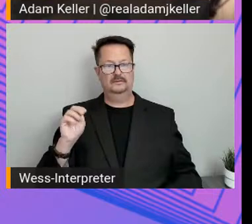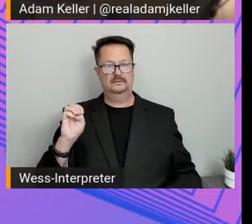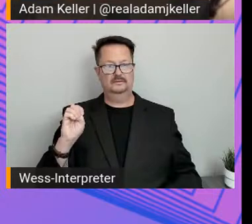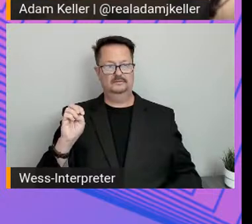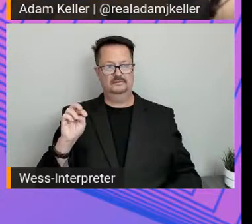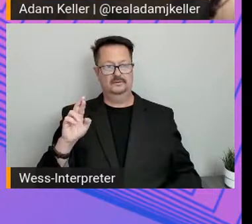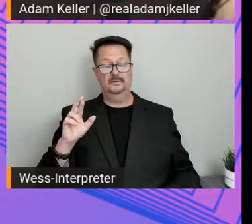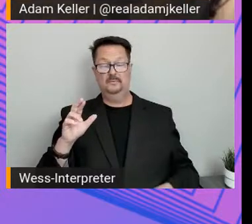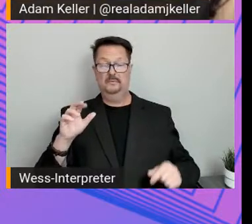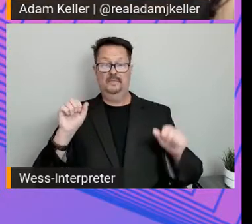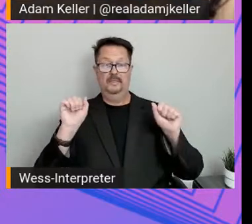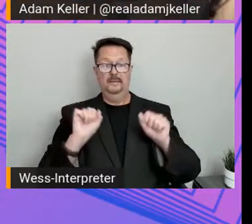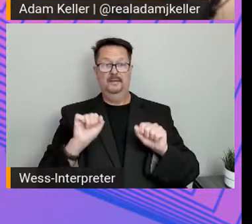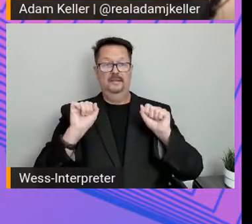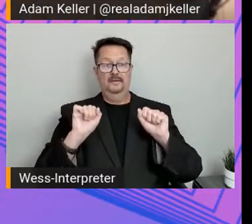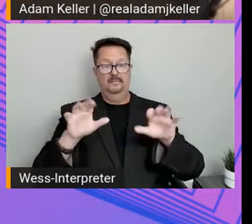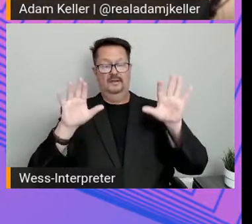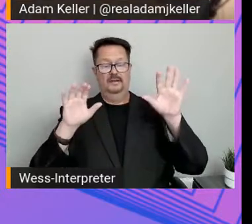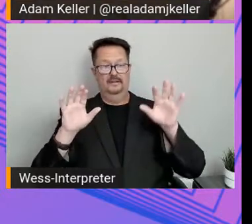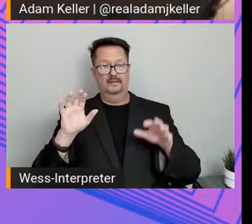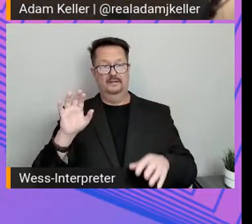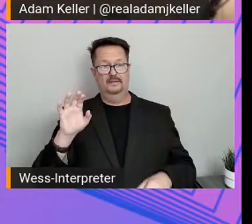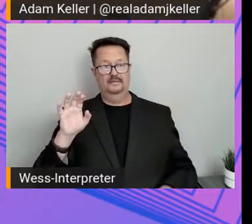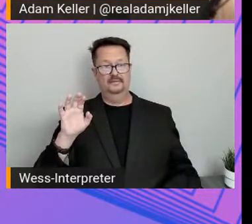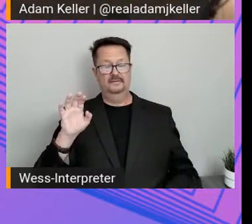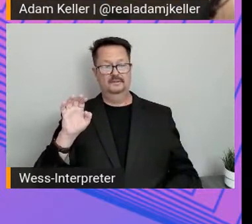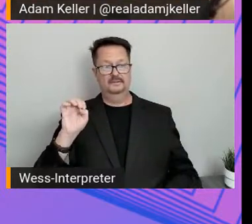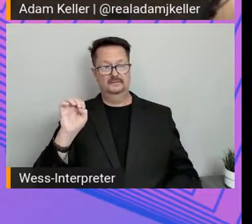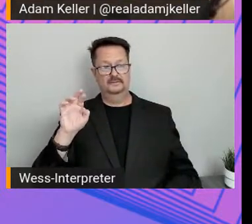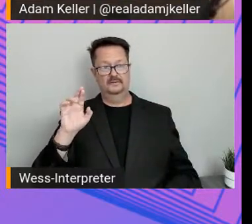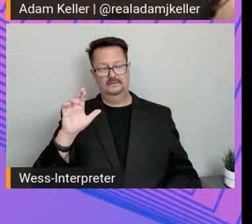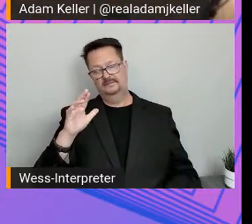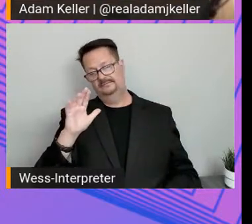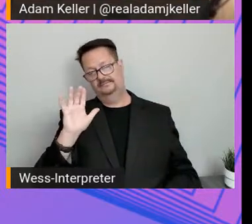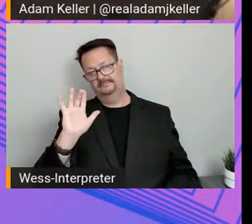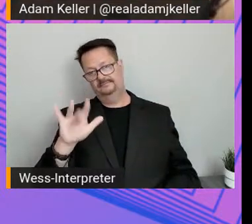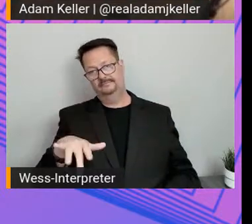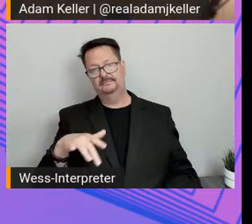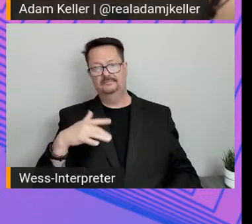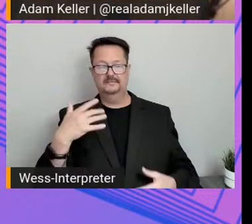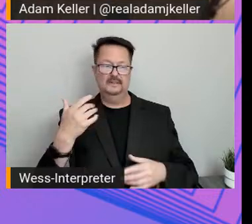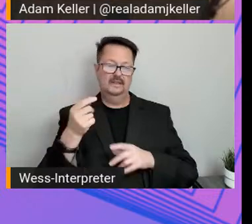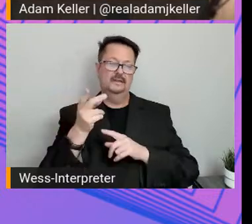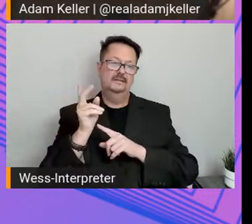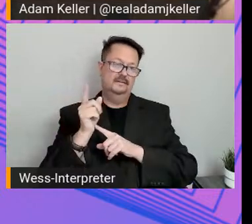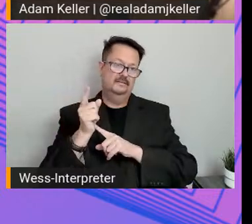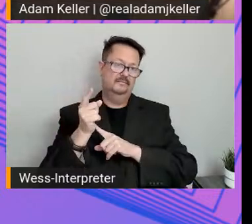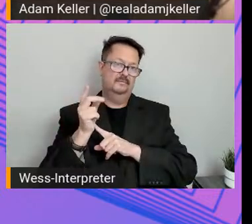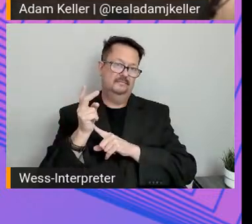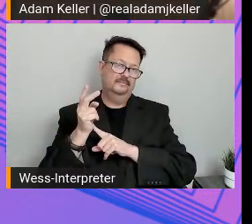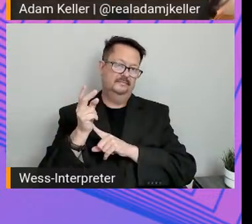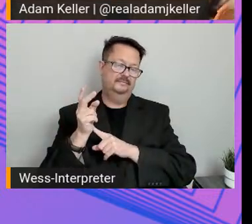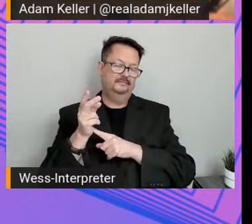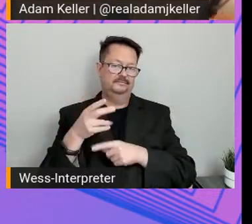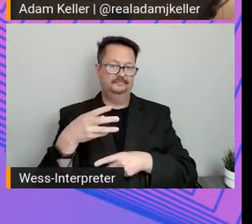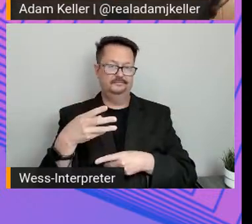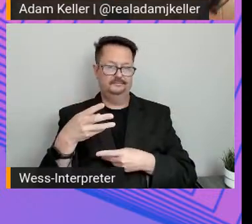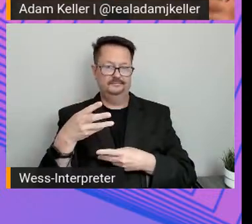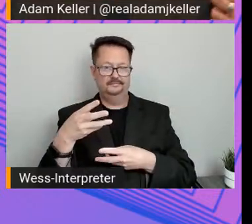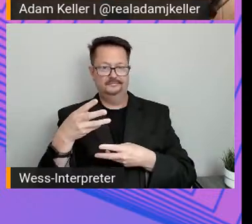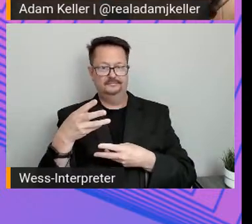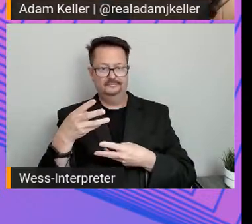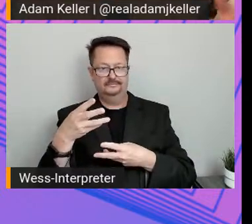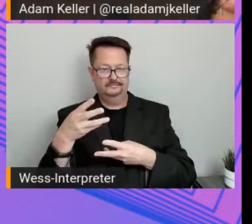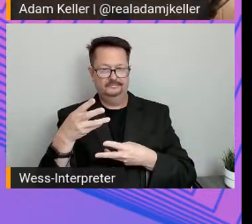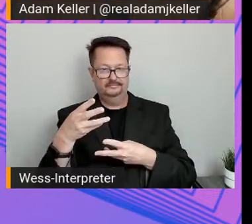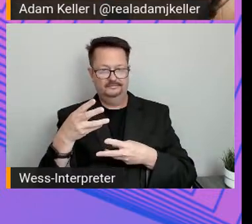here, we're going to build all of these resources. It does take a couple of minutes, especially on the first time. It's going to take a few minutes because it's building a network,